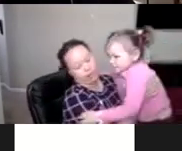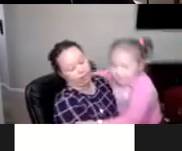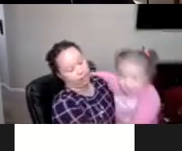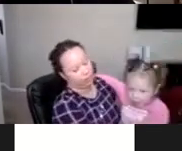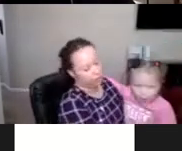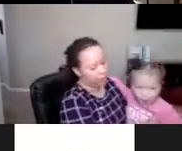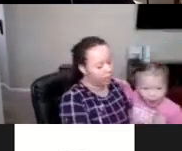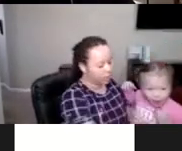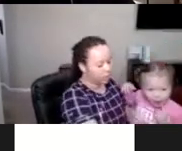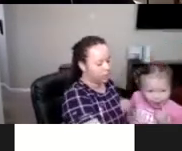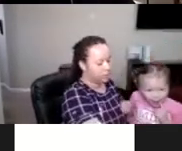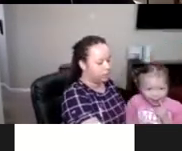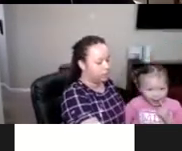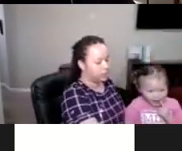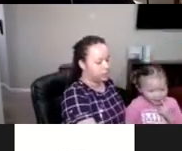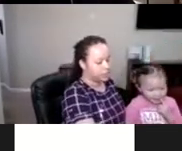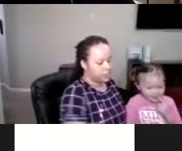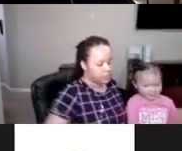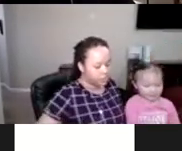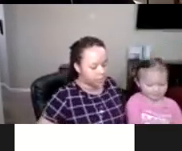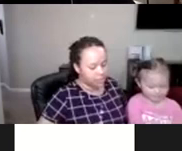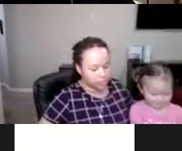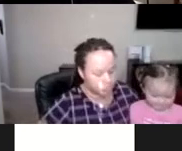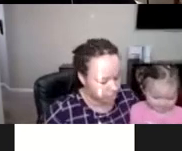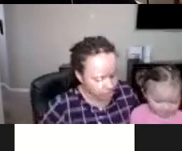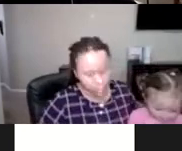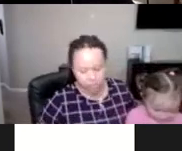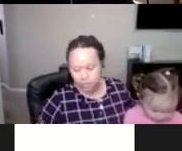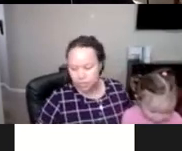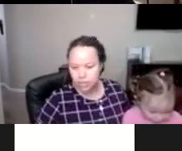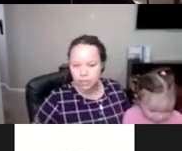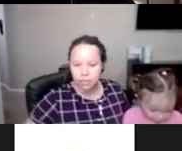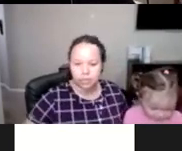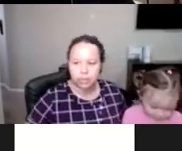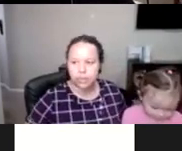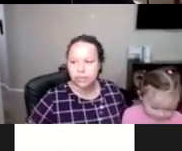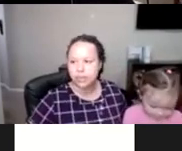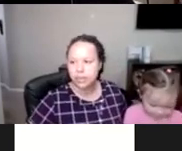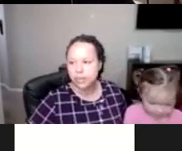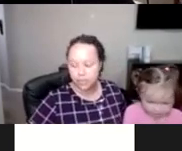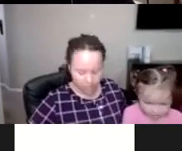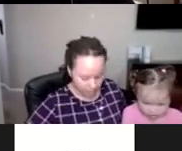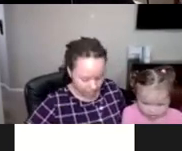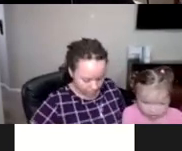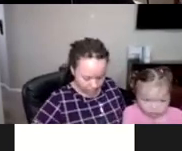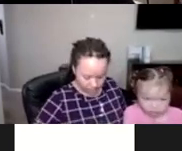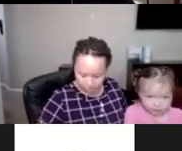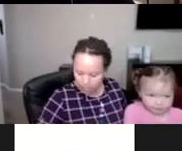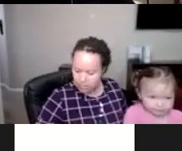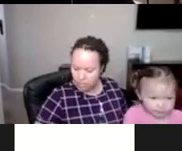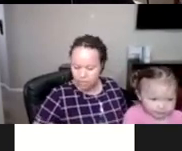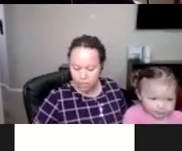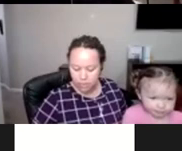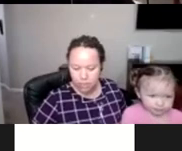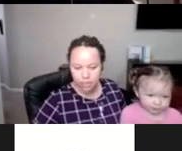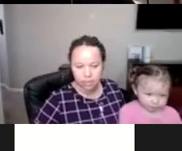use myself as a vessel for their voices. And the other piece that brought me